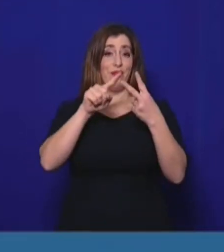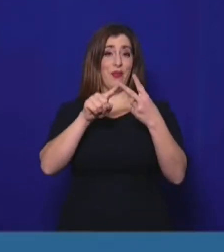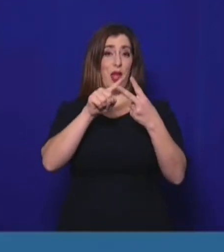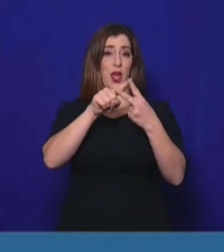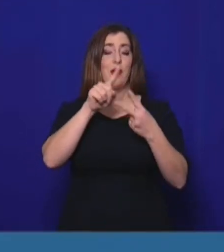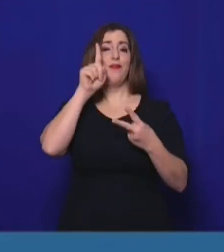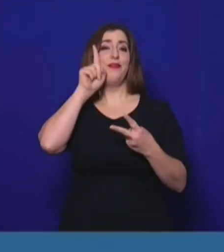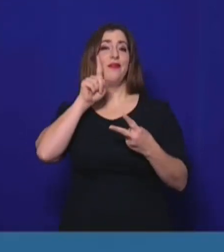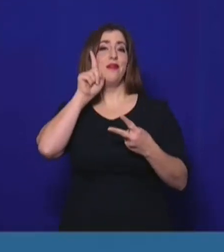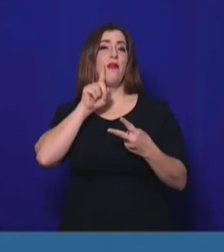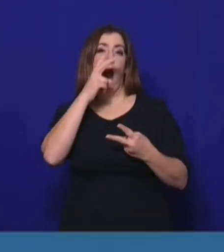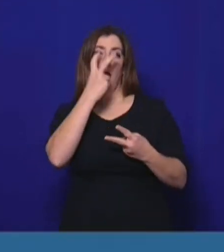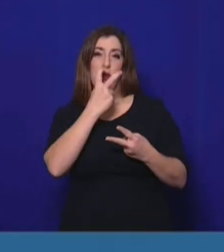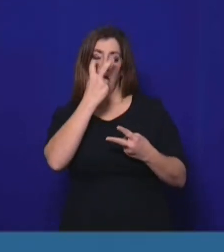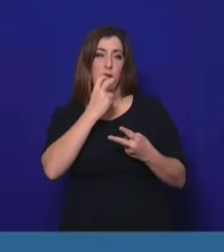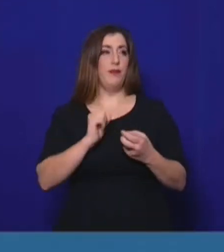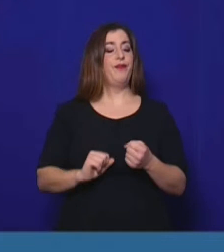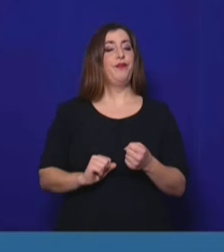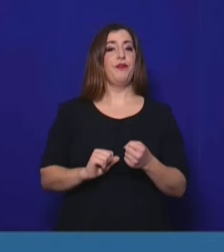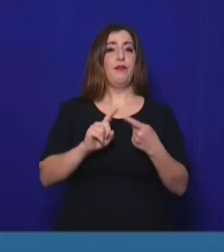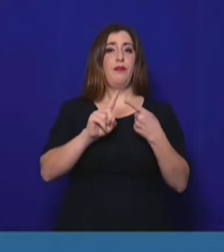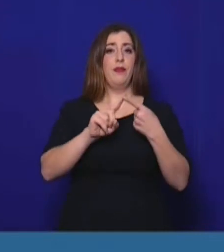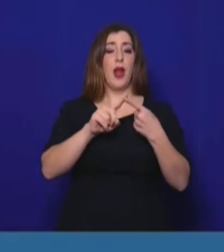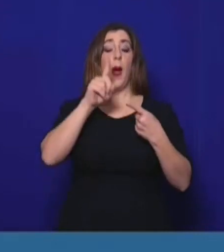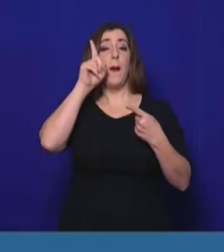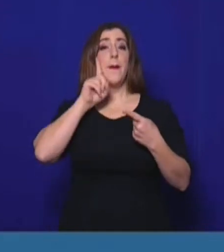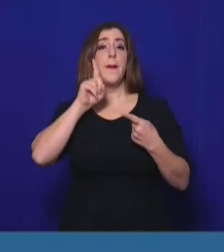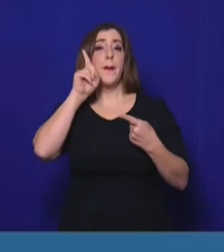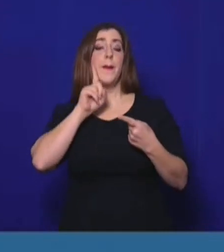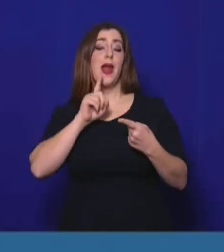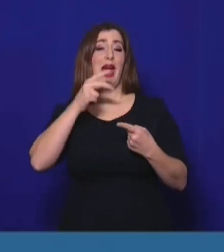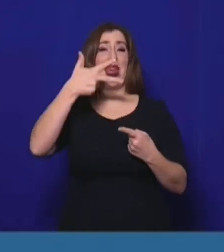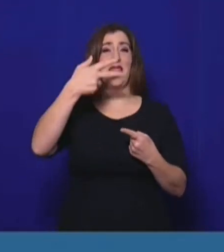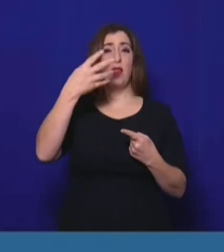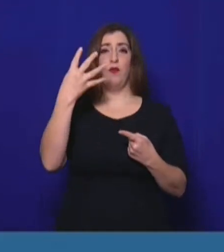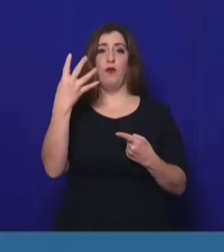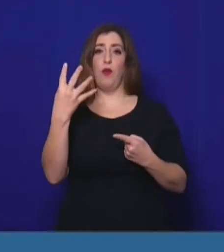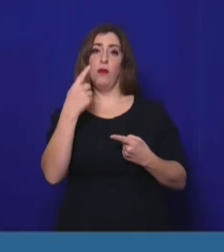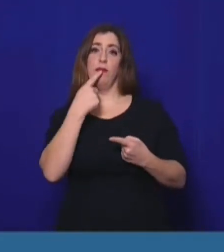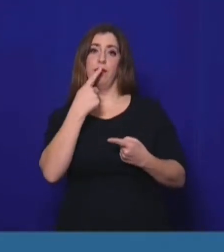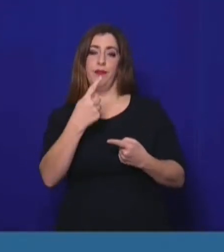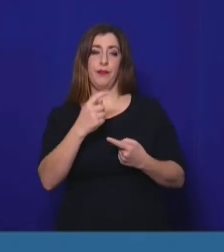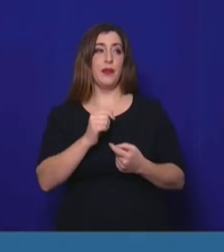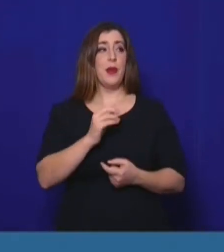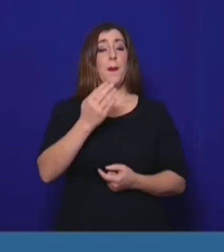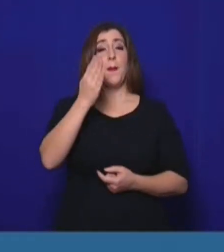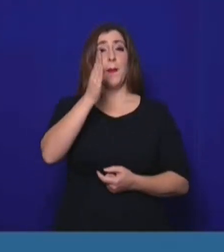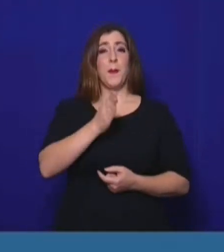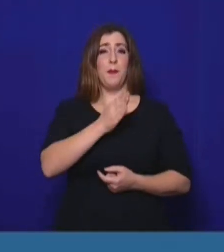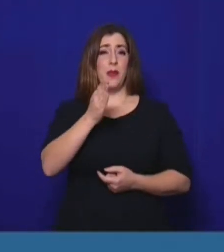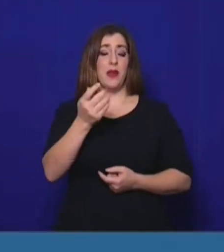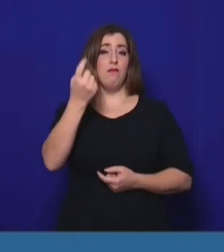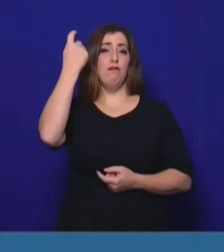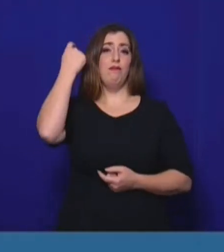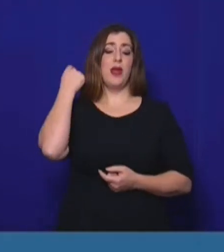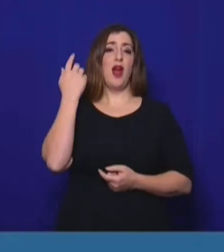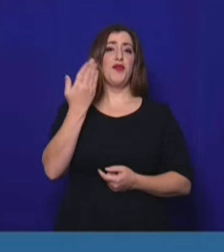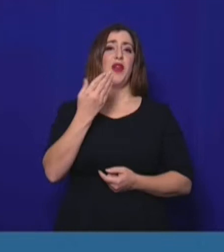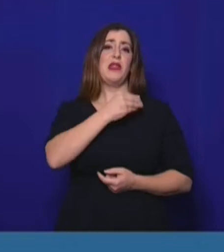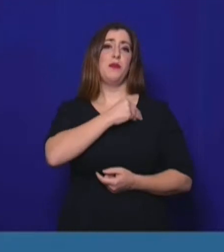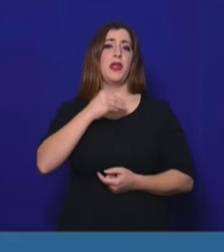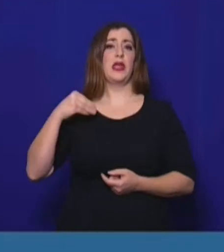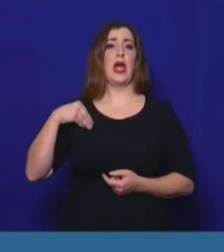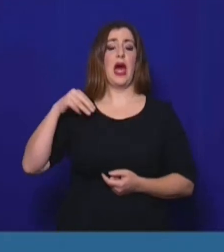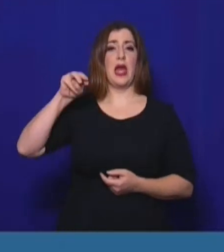nisa, waħda kienet mara ta' 84 sena li mietet il-bieraħ fl-Isptar Mater Dei,